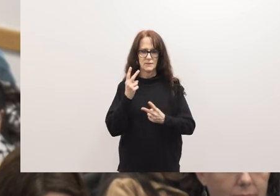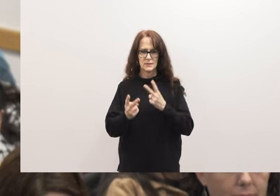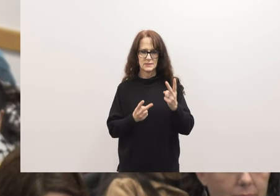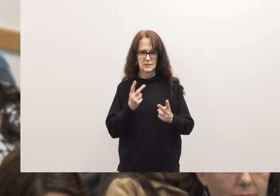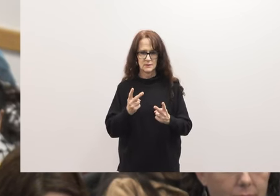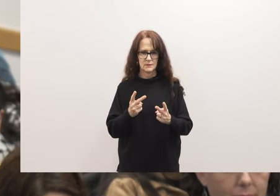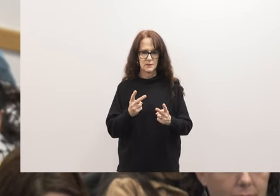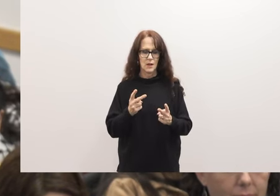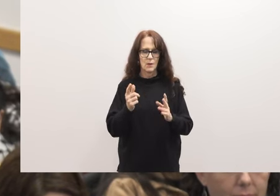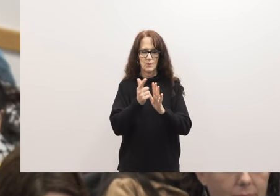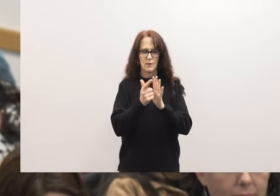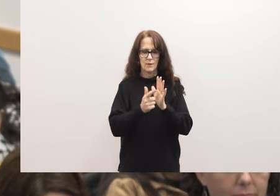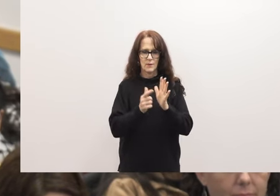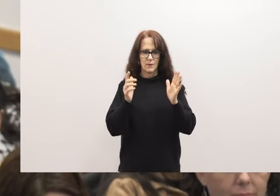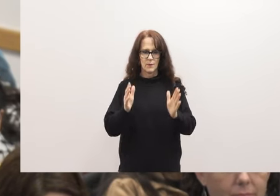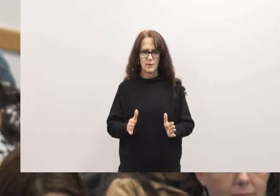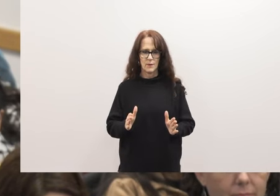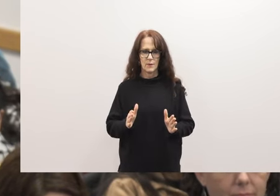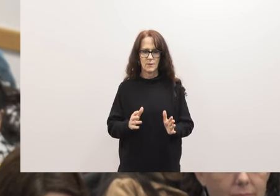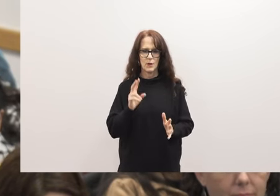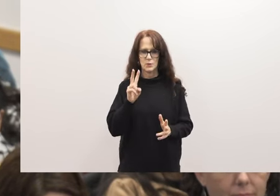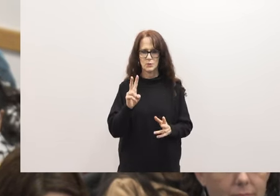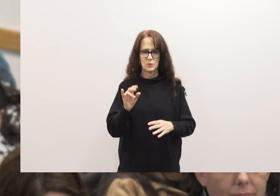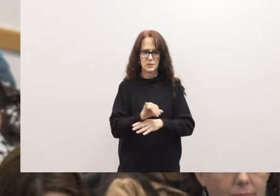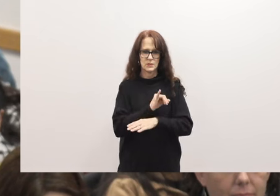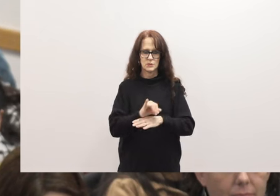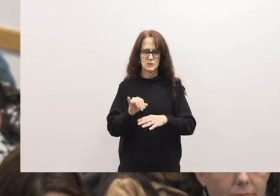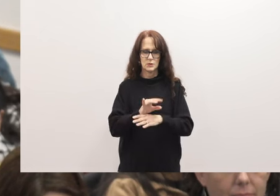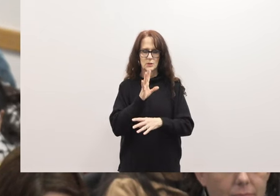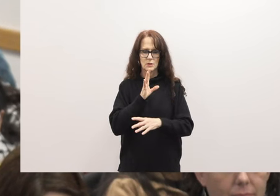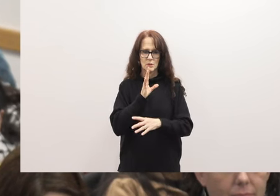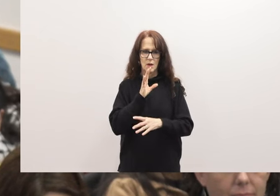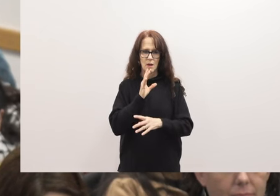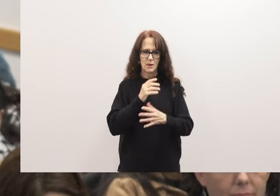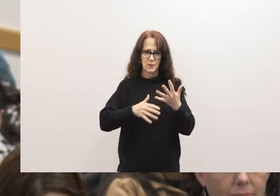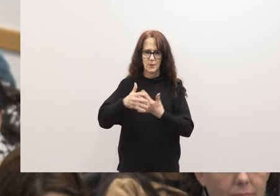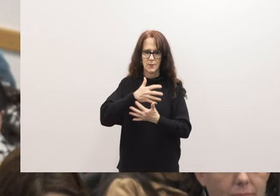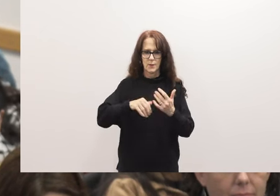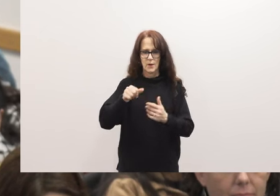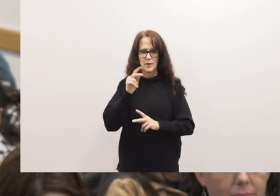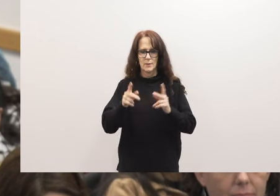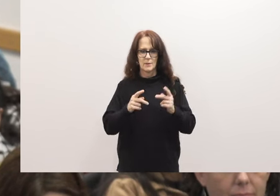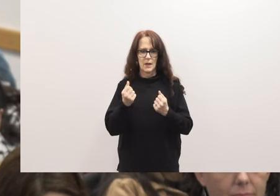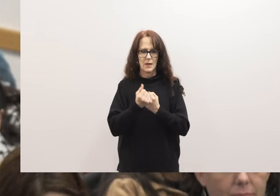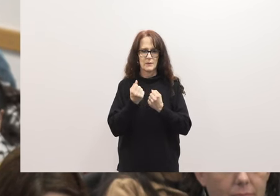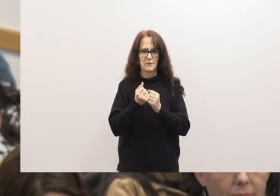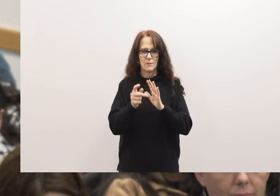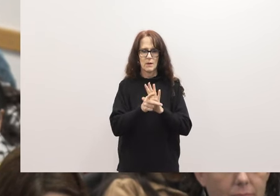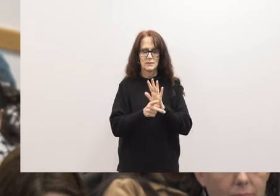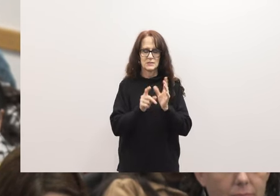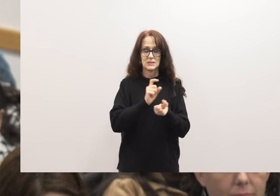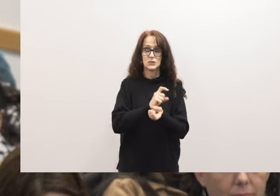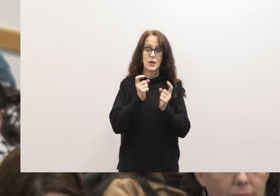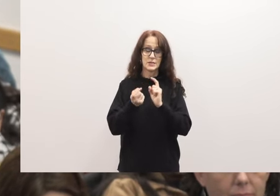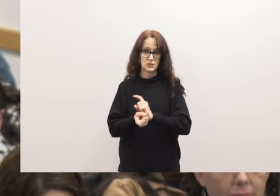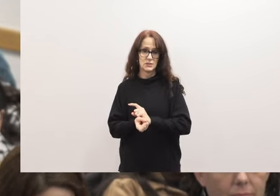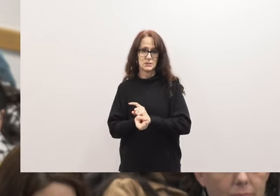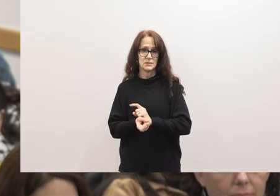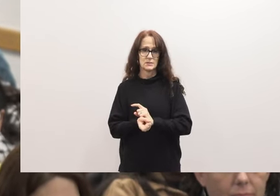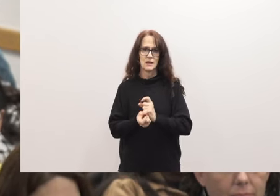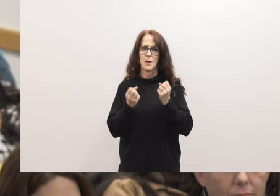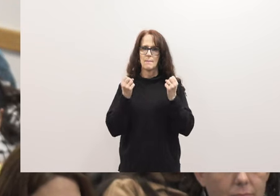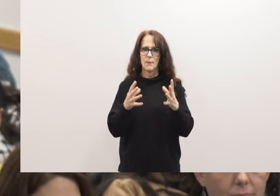legislators, two of our CFJ interns had the opportunity to speak amongst other people who were advocating for policy changes. We were in